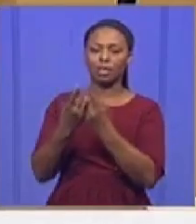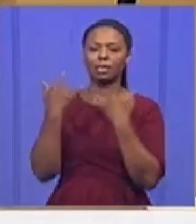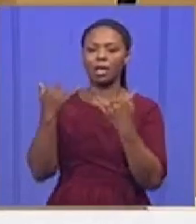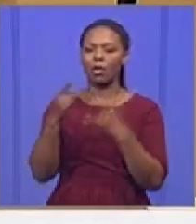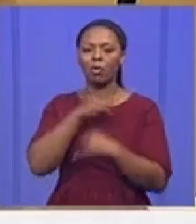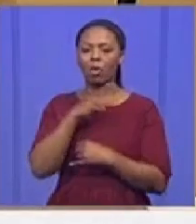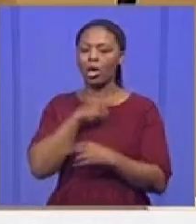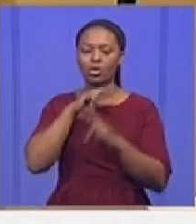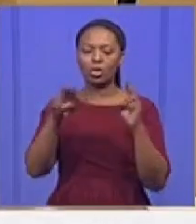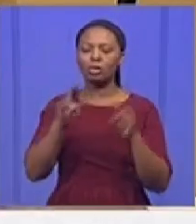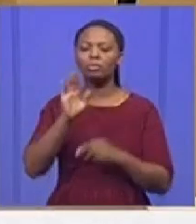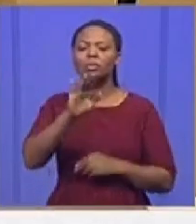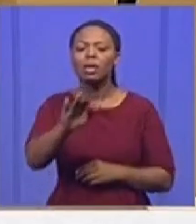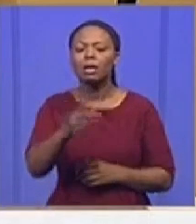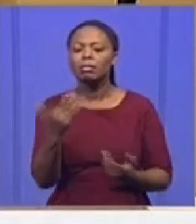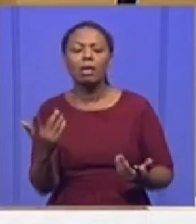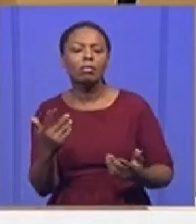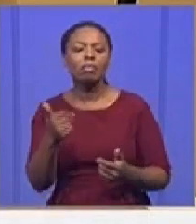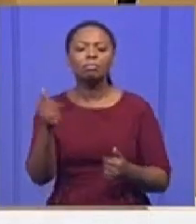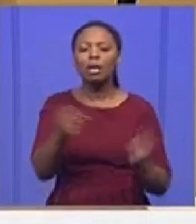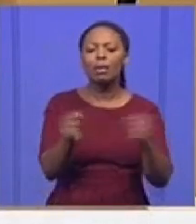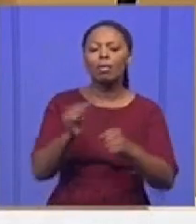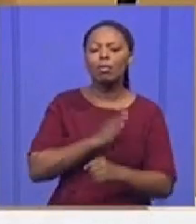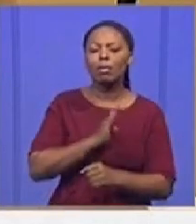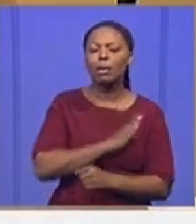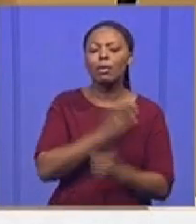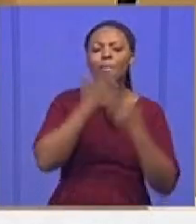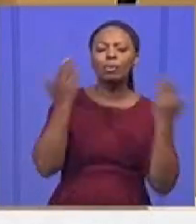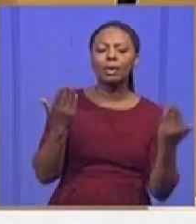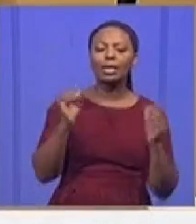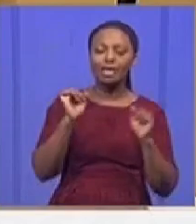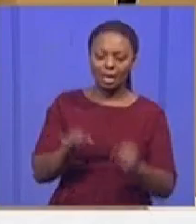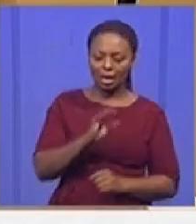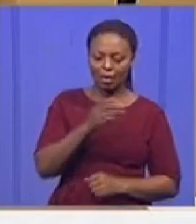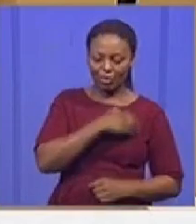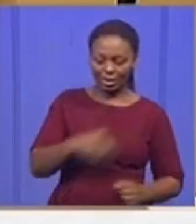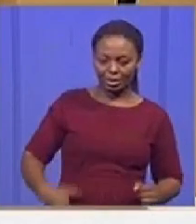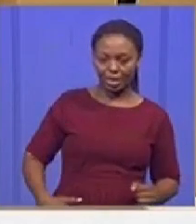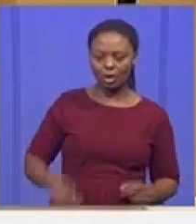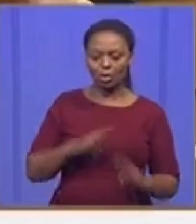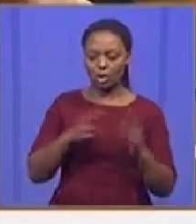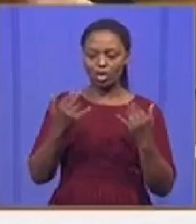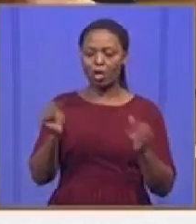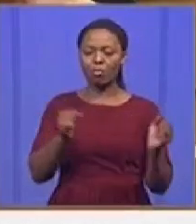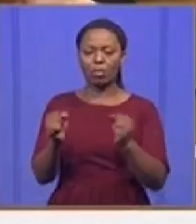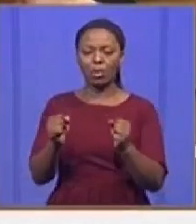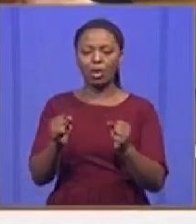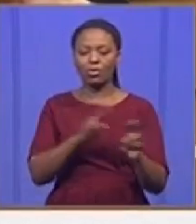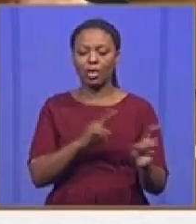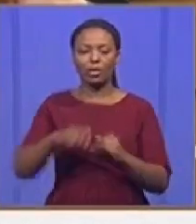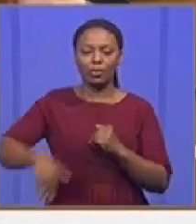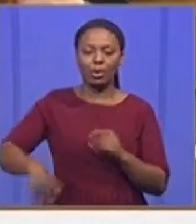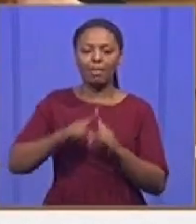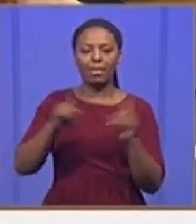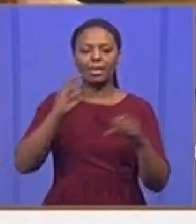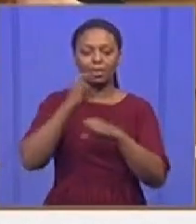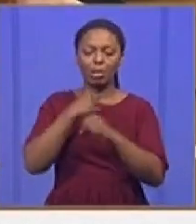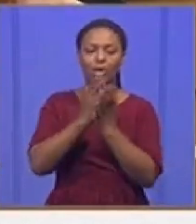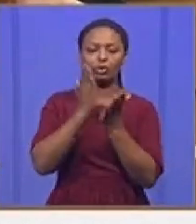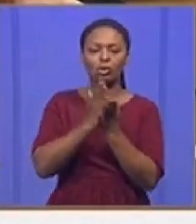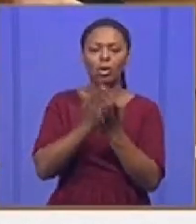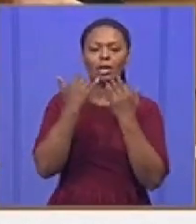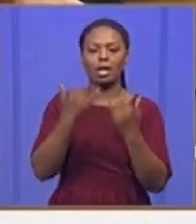SABC. Komiti ya re lefa mopresidente a diega go thapa boto, banna le seabe ba ka bo ba netefaditse gore go nna le tswelelo pele